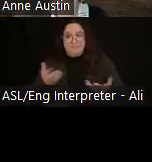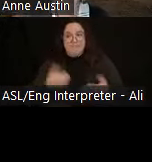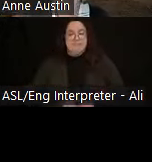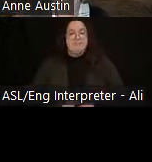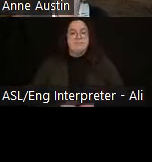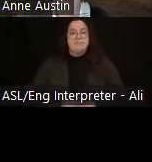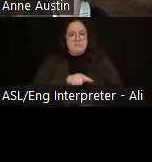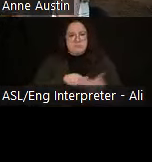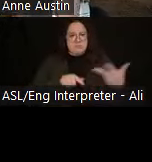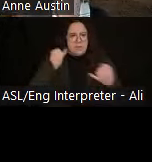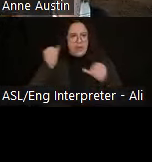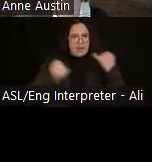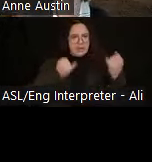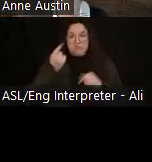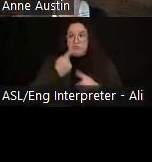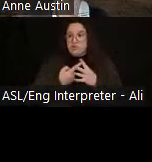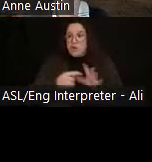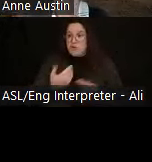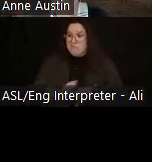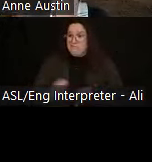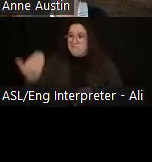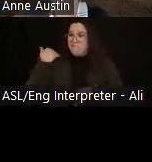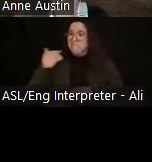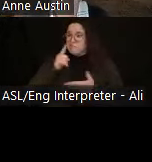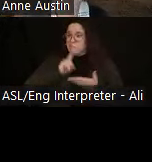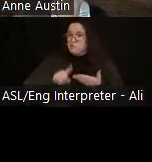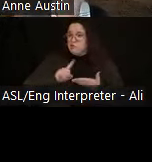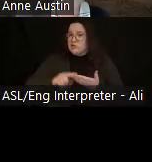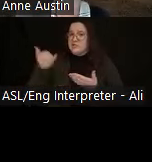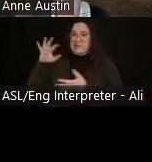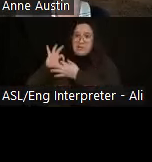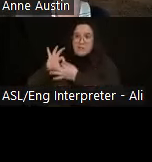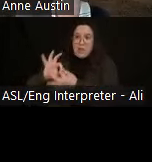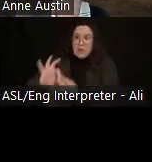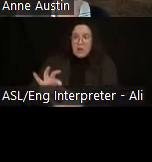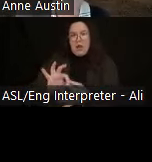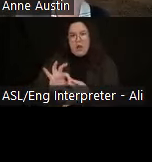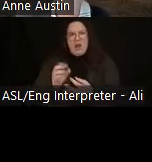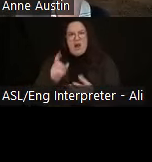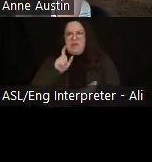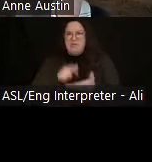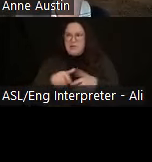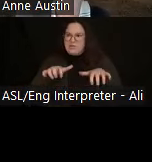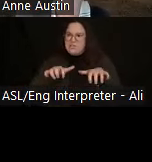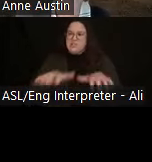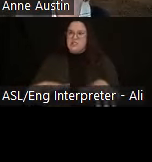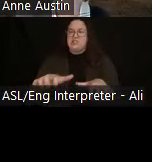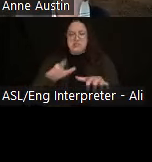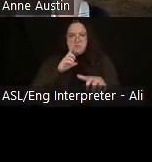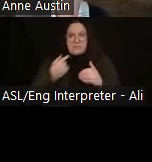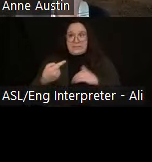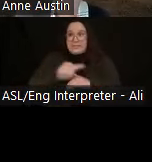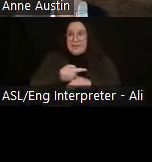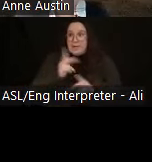while originating from earlier scholarship, are certainly something I see pervasive in academic scholars